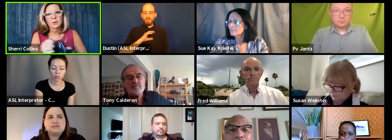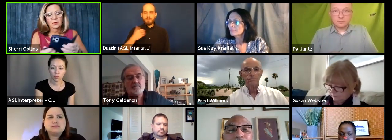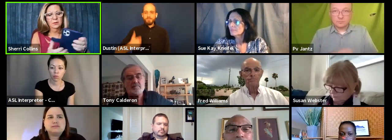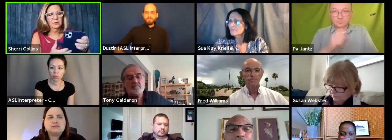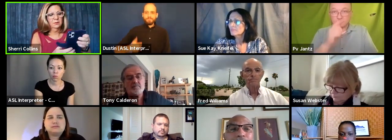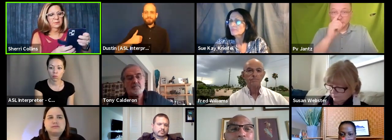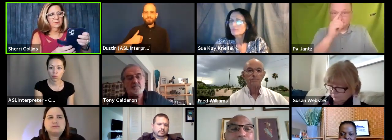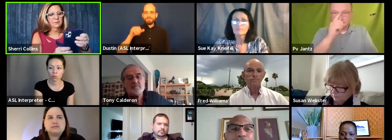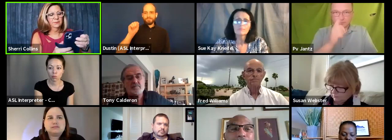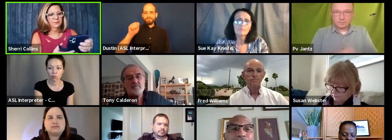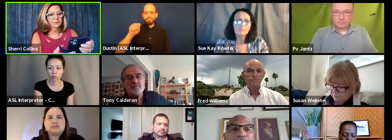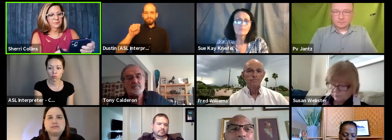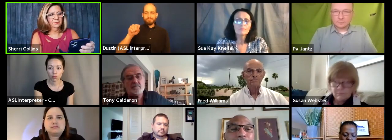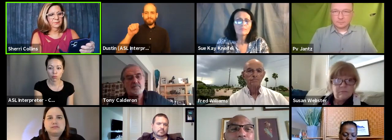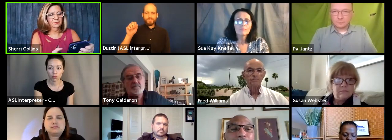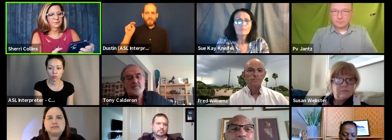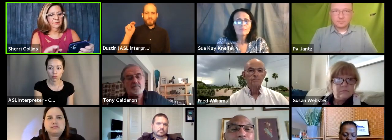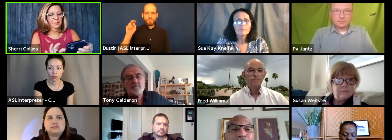November.